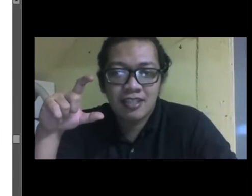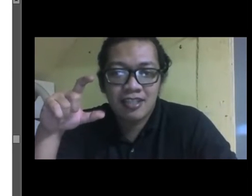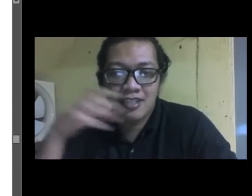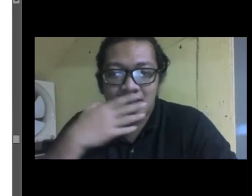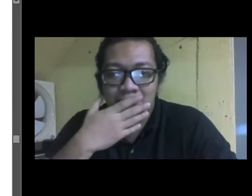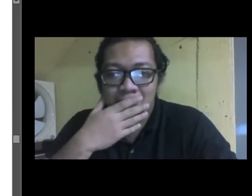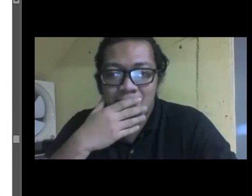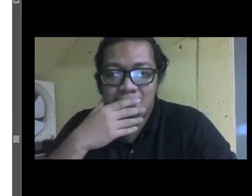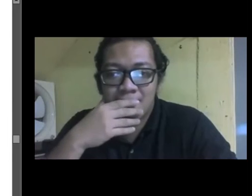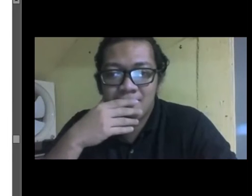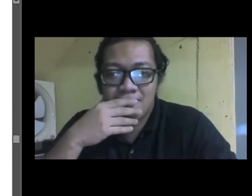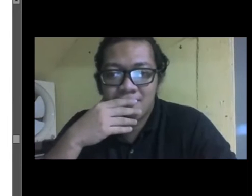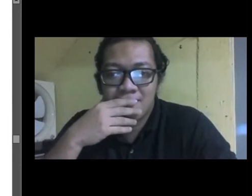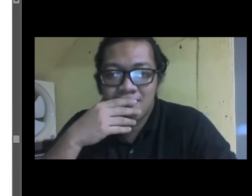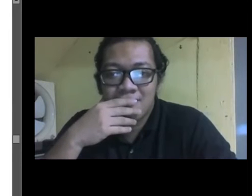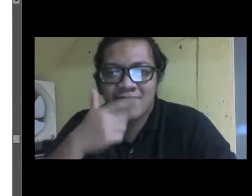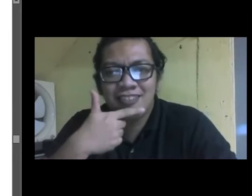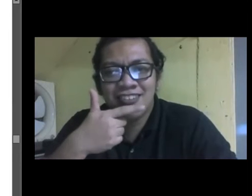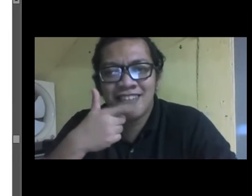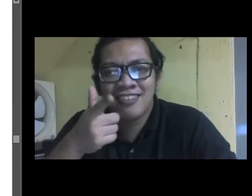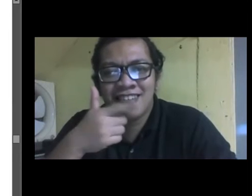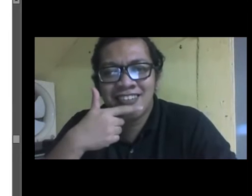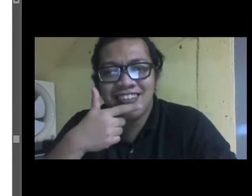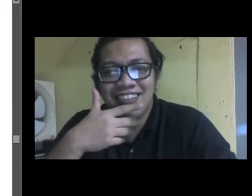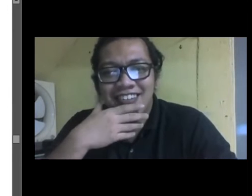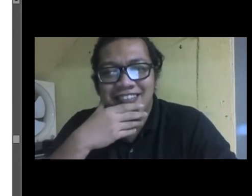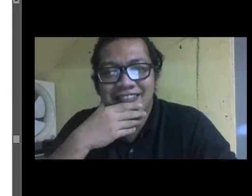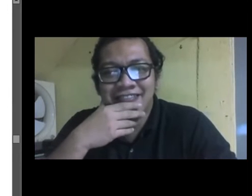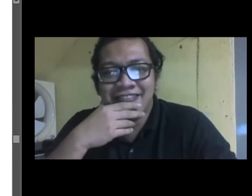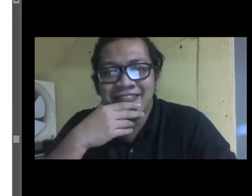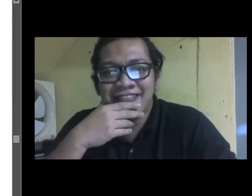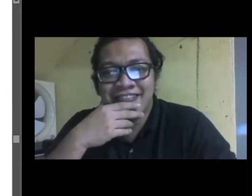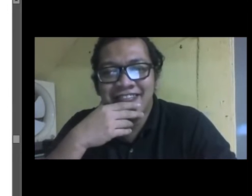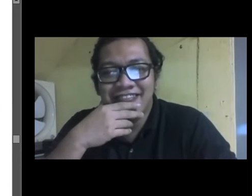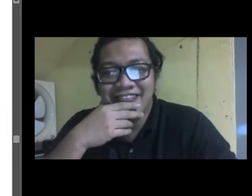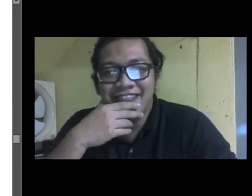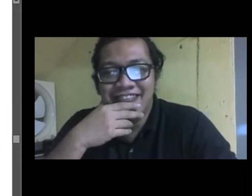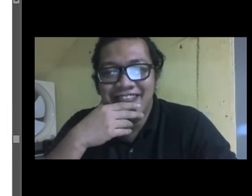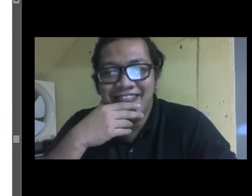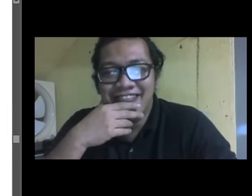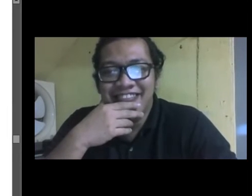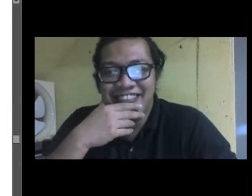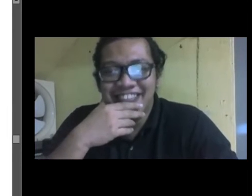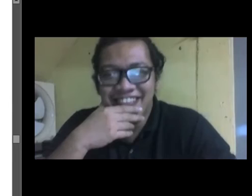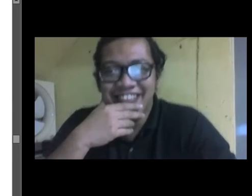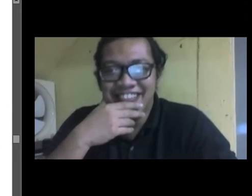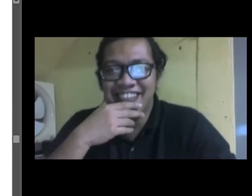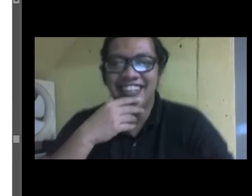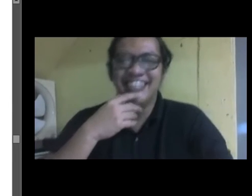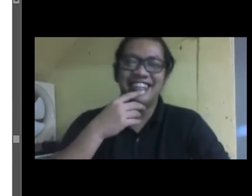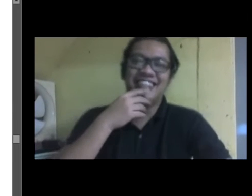that adjectives tend to have facial expressions with them. So we want to make sure the facial expressions